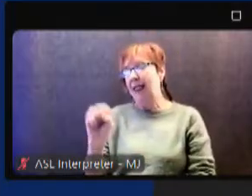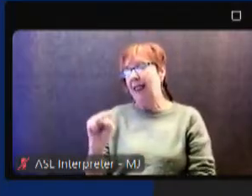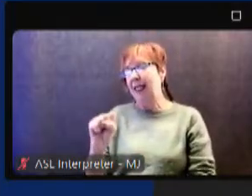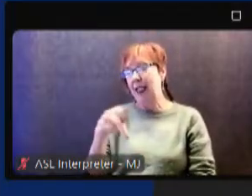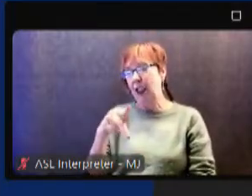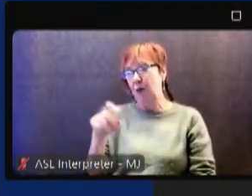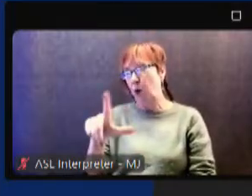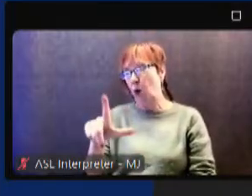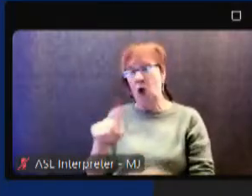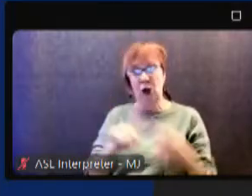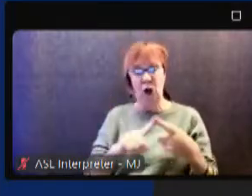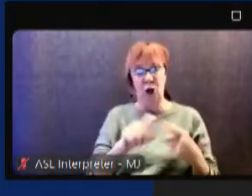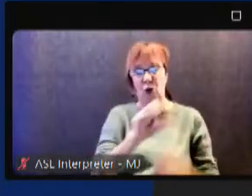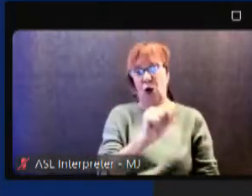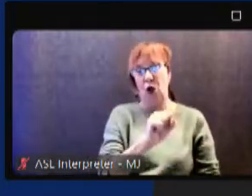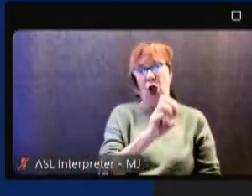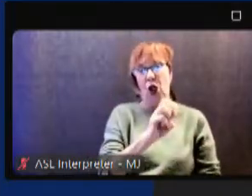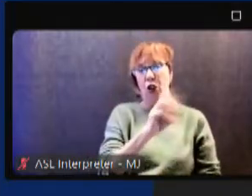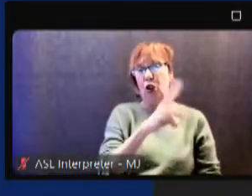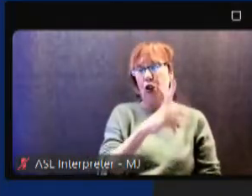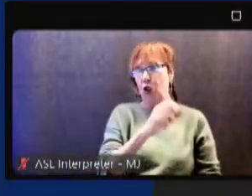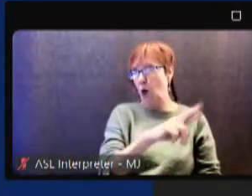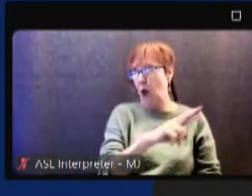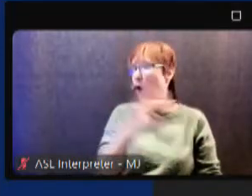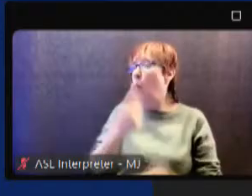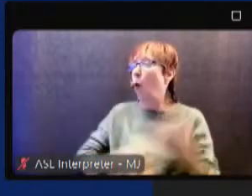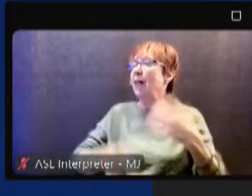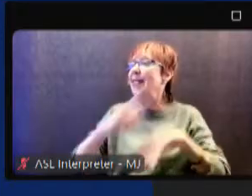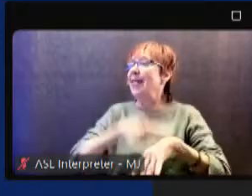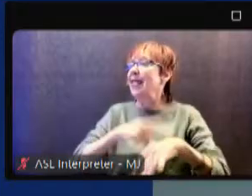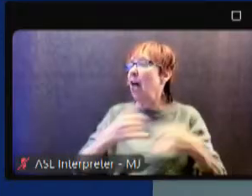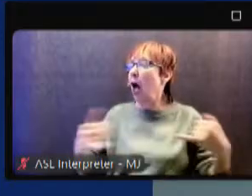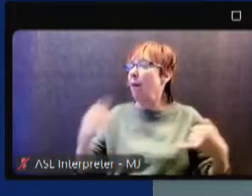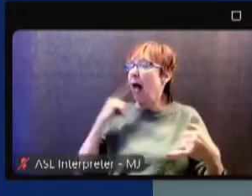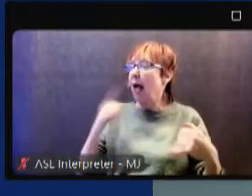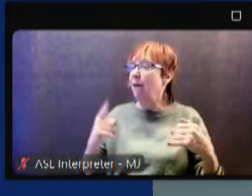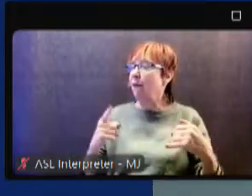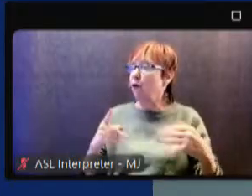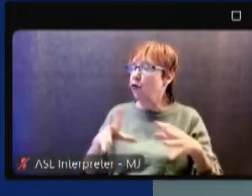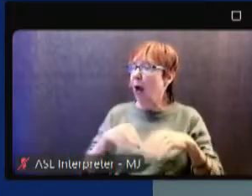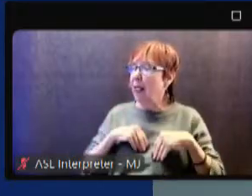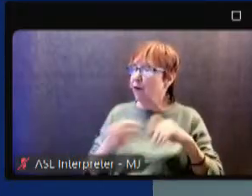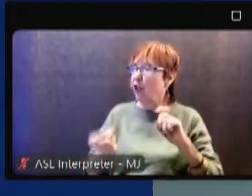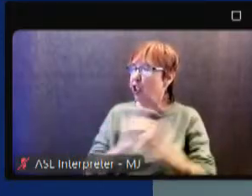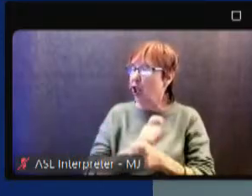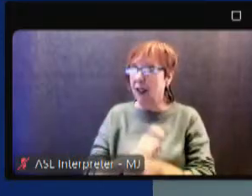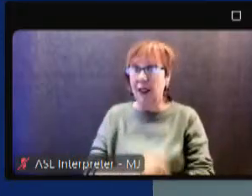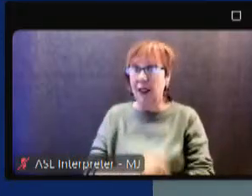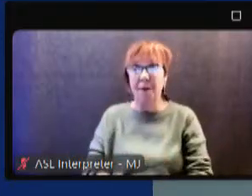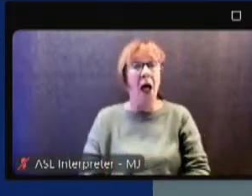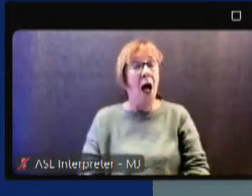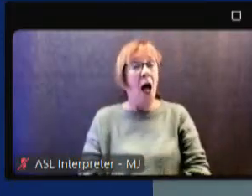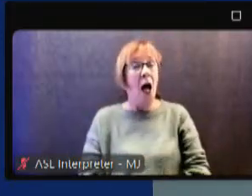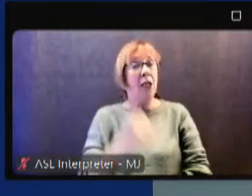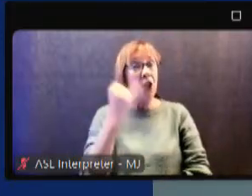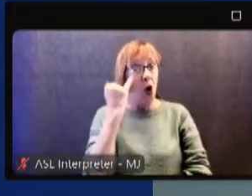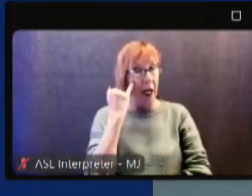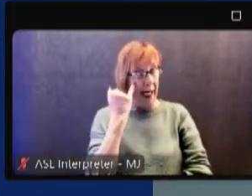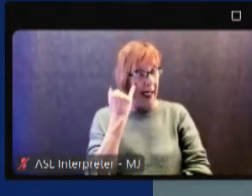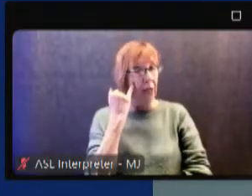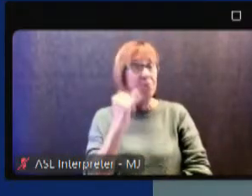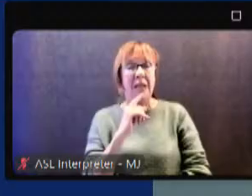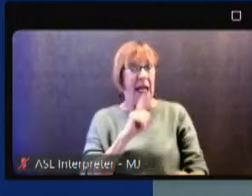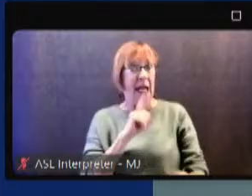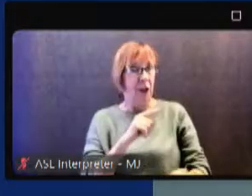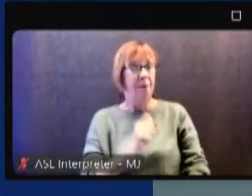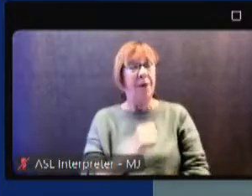to do this change, and how can we go about this? Great, thanks. The circumstances for residents who want to switch from septic or